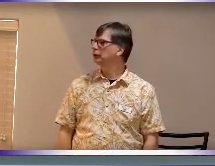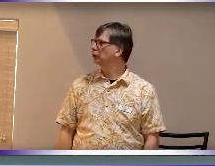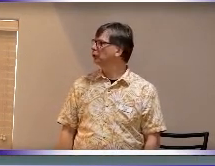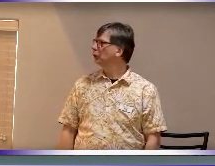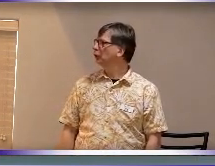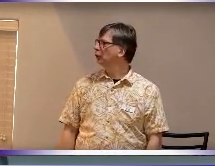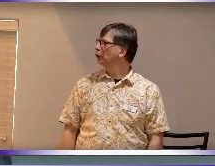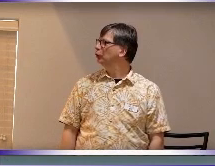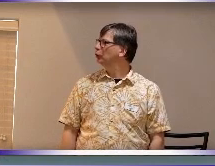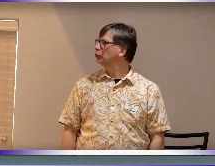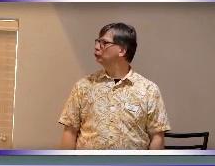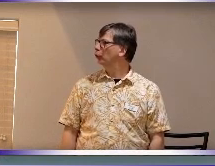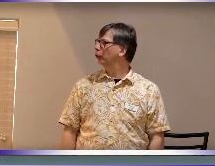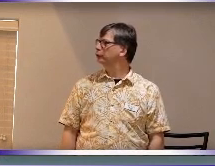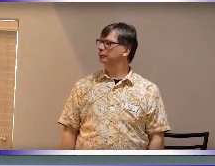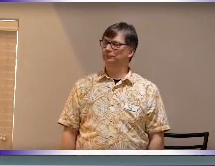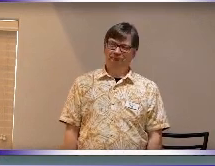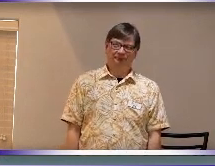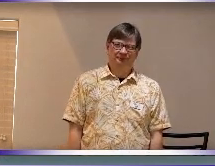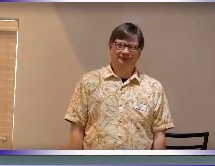Fresh smell. Fresh smell. See.